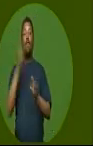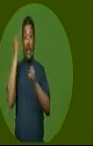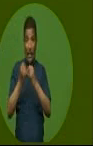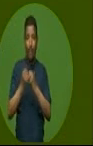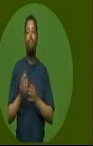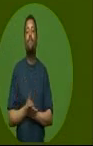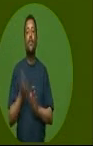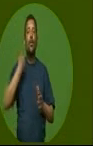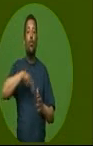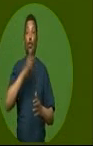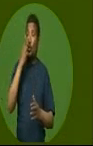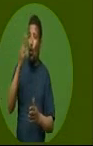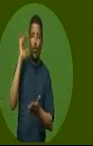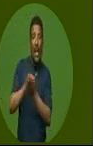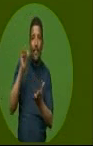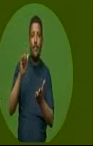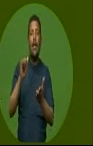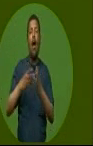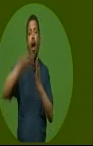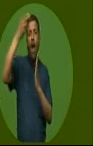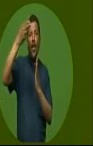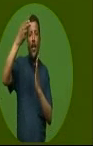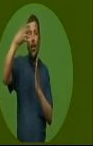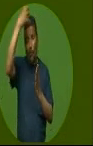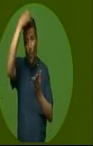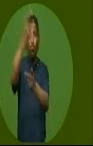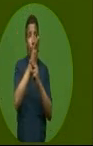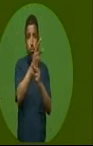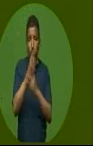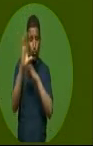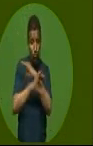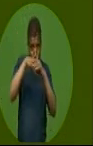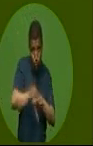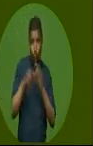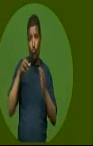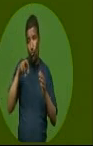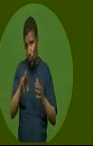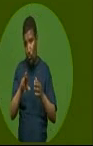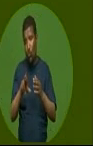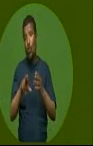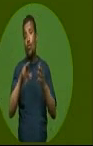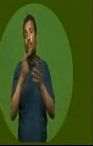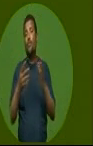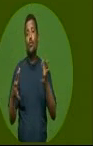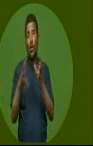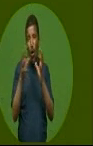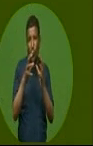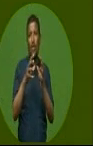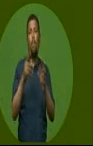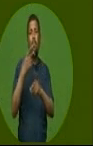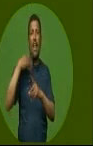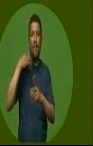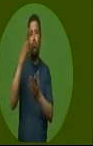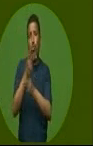Finally, we saw that high government borrowing from domestic sources may crowd out